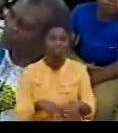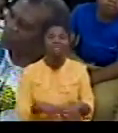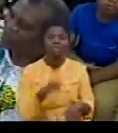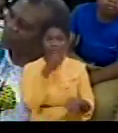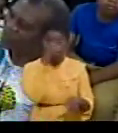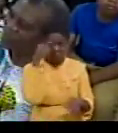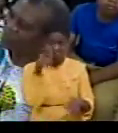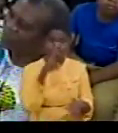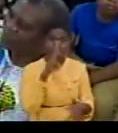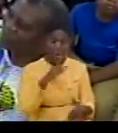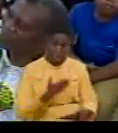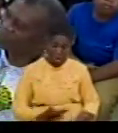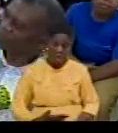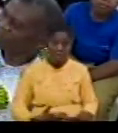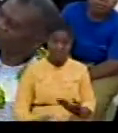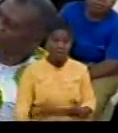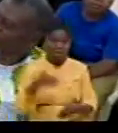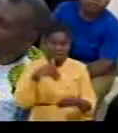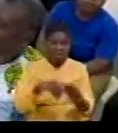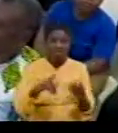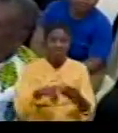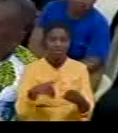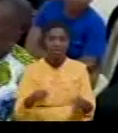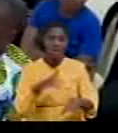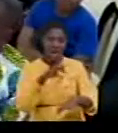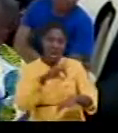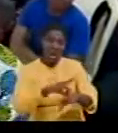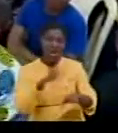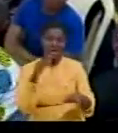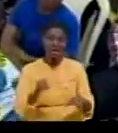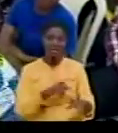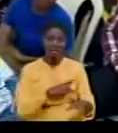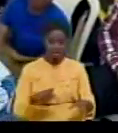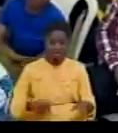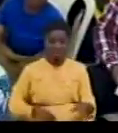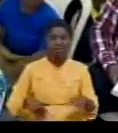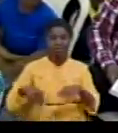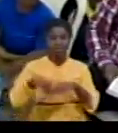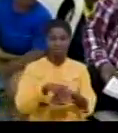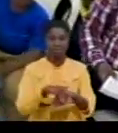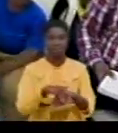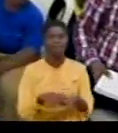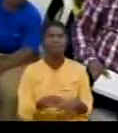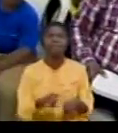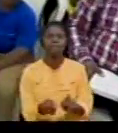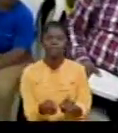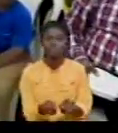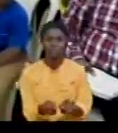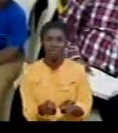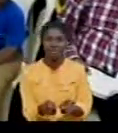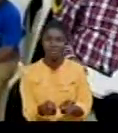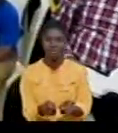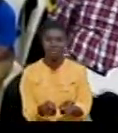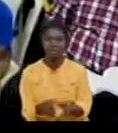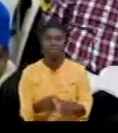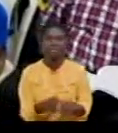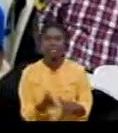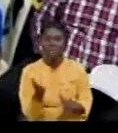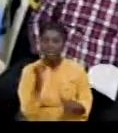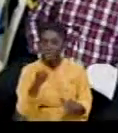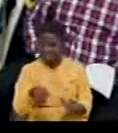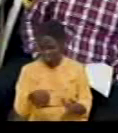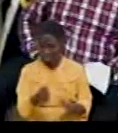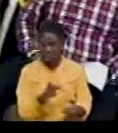are born into the earthly kingdom. But there's another kind of